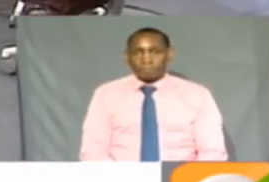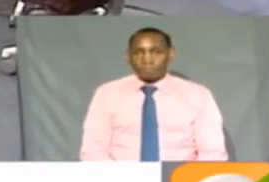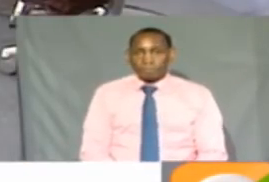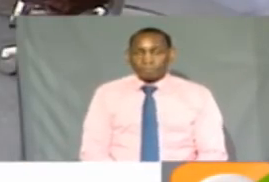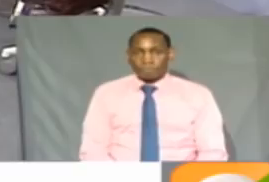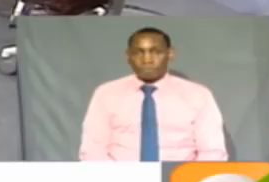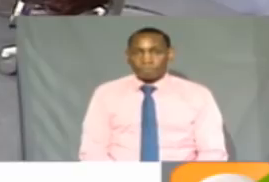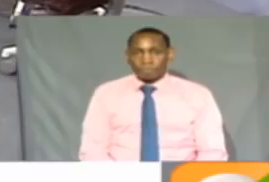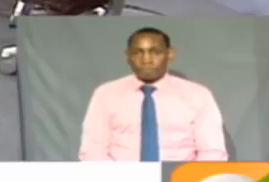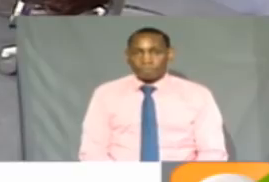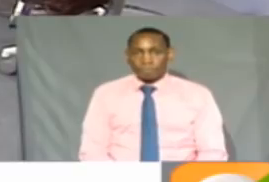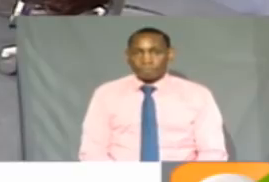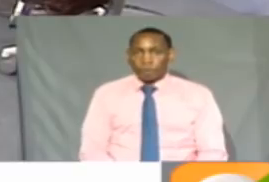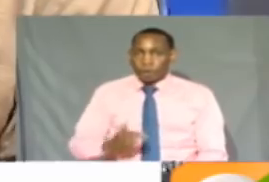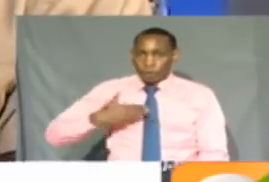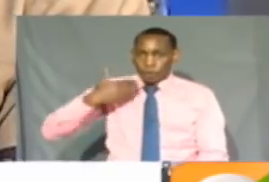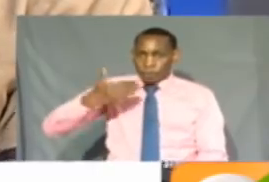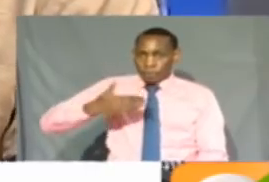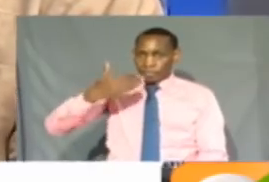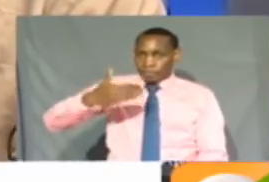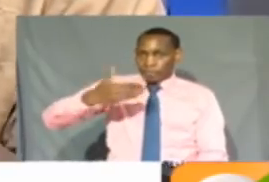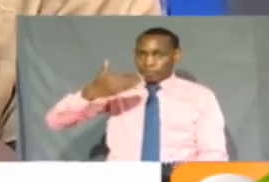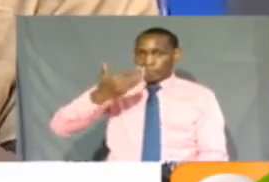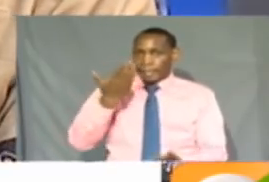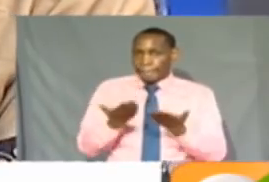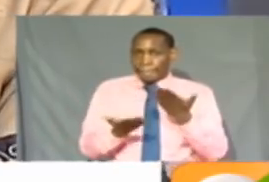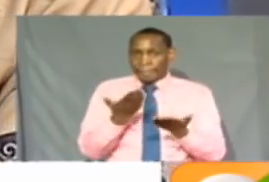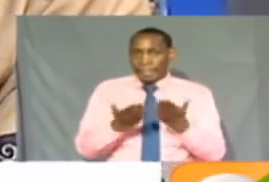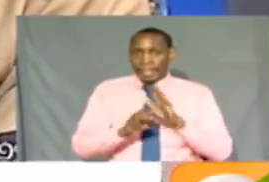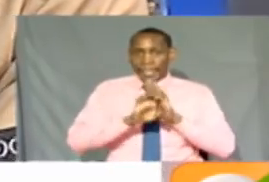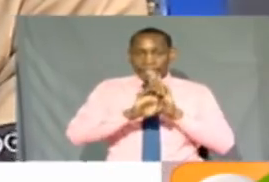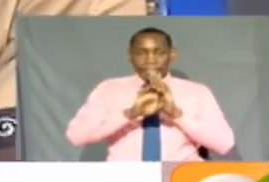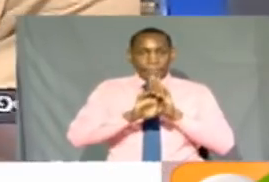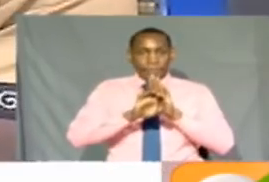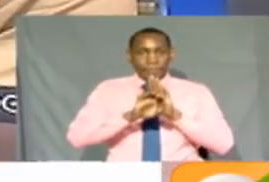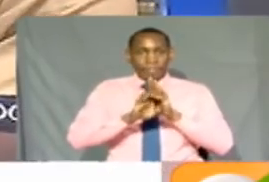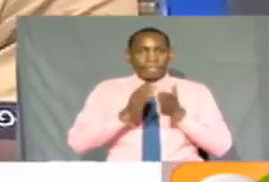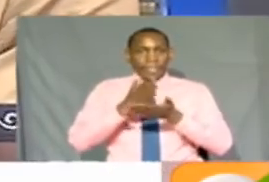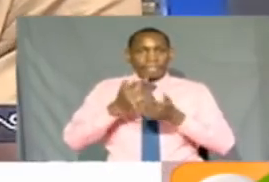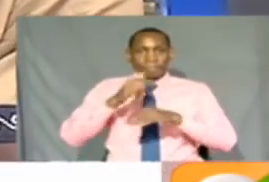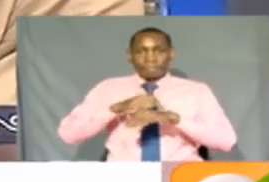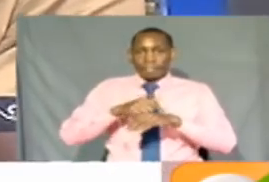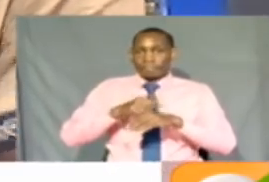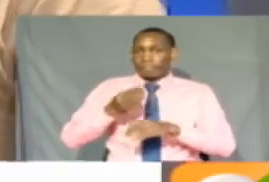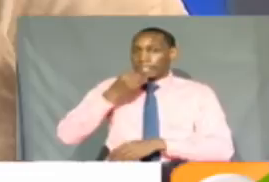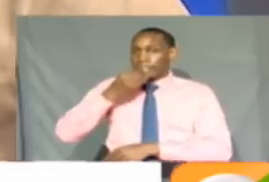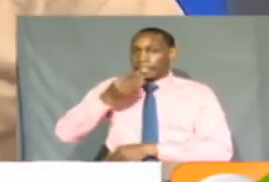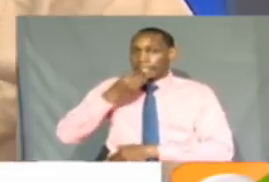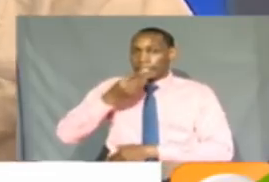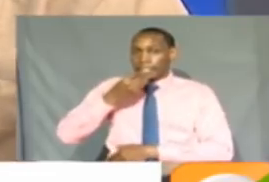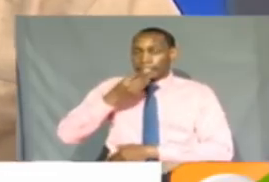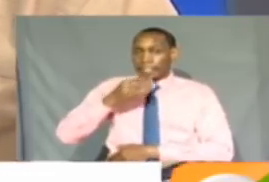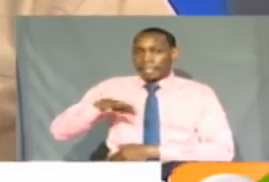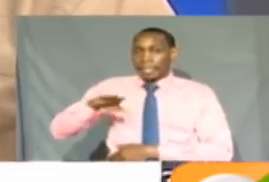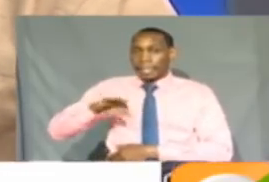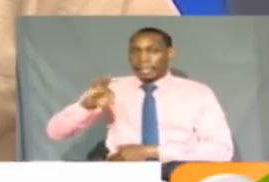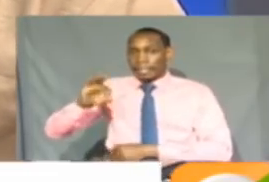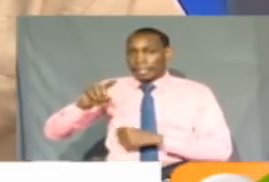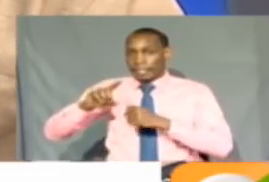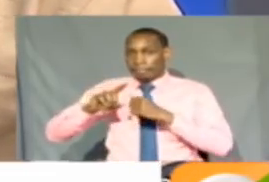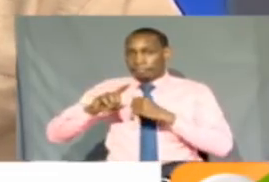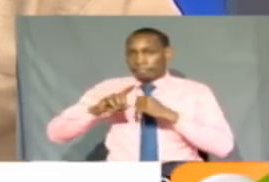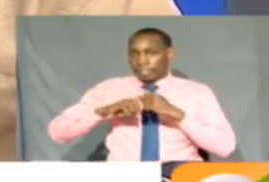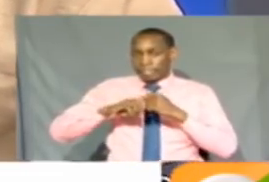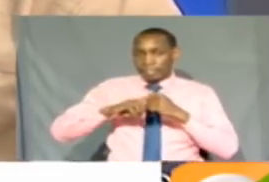Because all the time, maybe for example, as sometimes we do it in a Club 36, there back